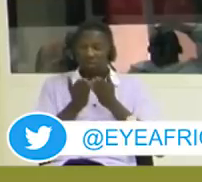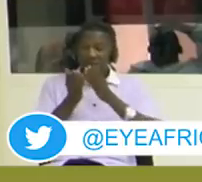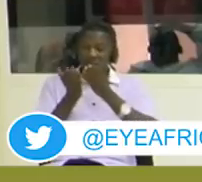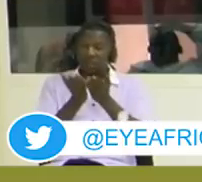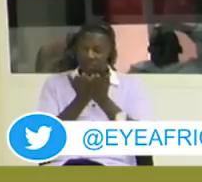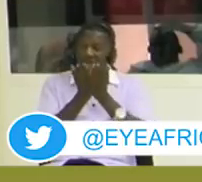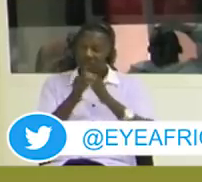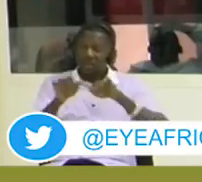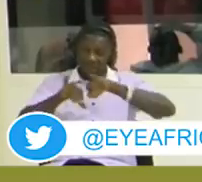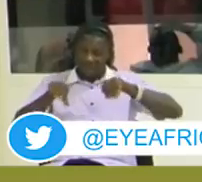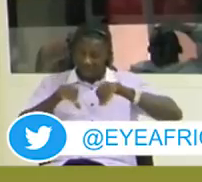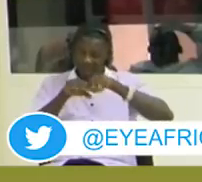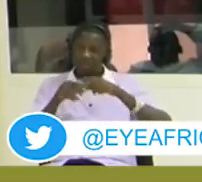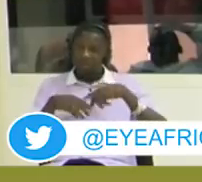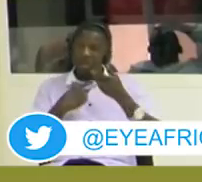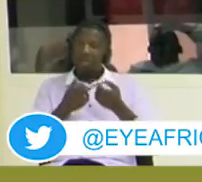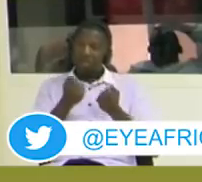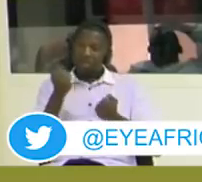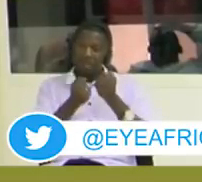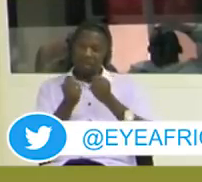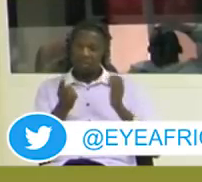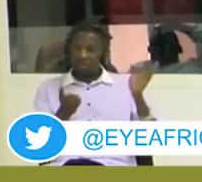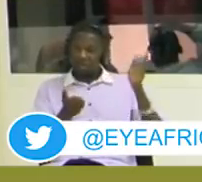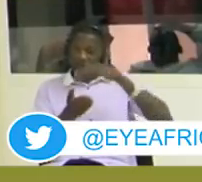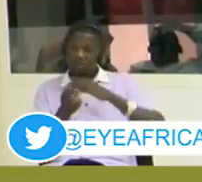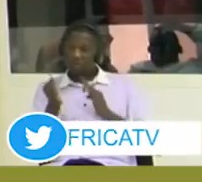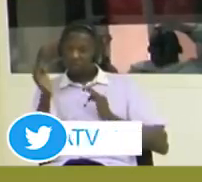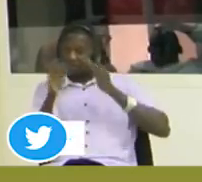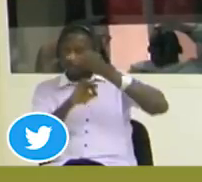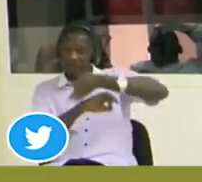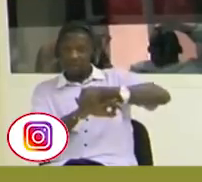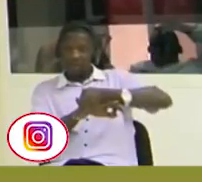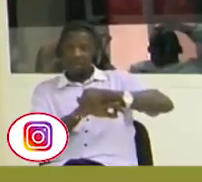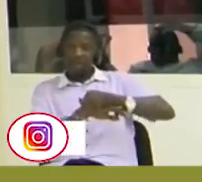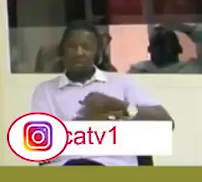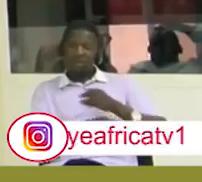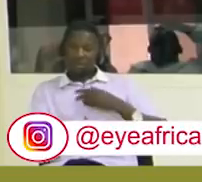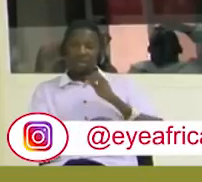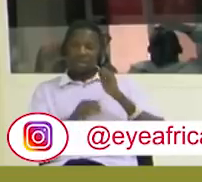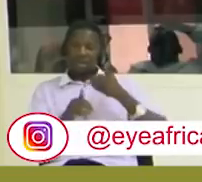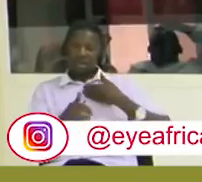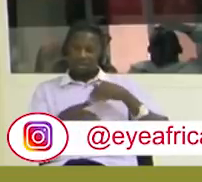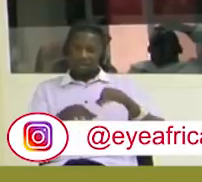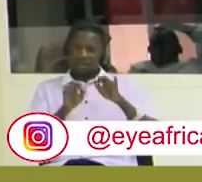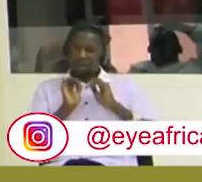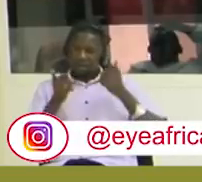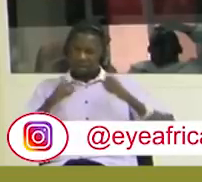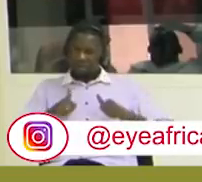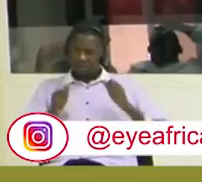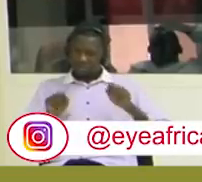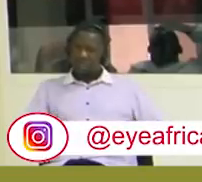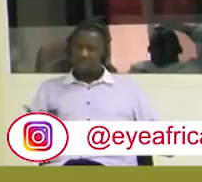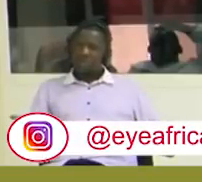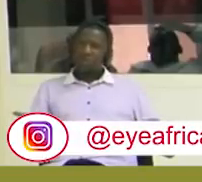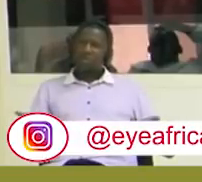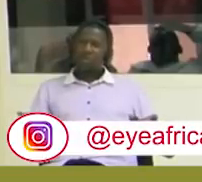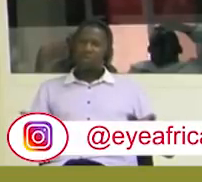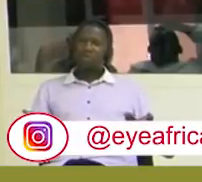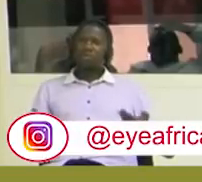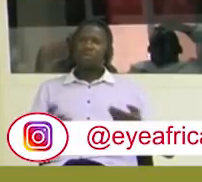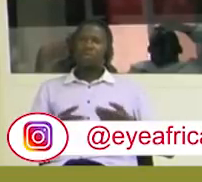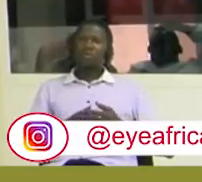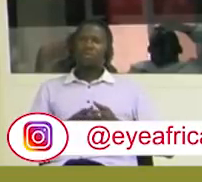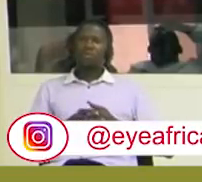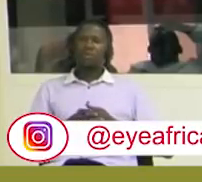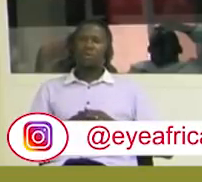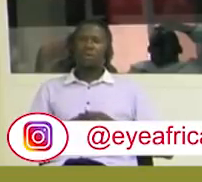by car to come down to Fajara? Couldn't that have taken place? So when this issue